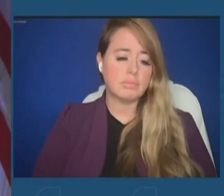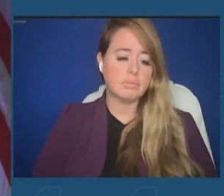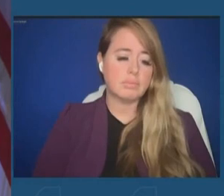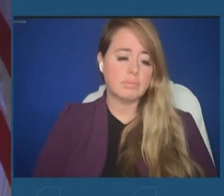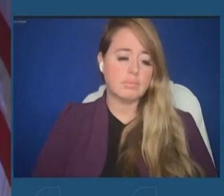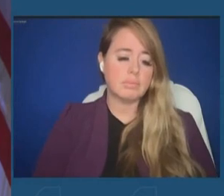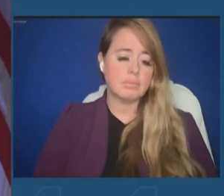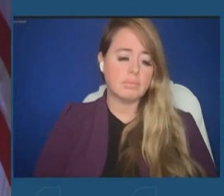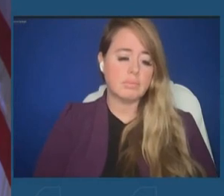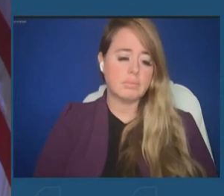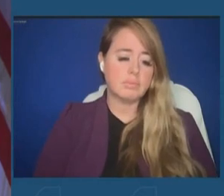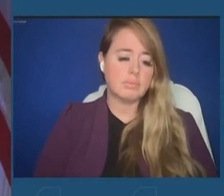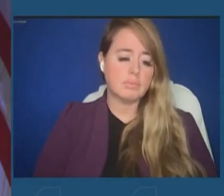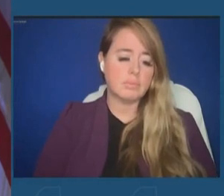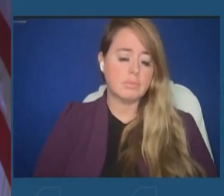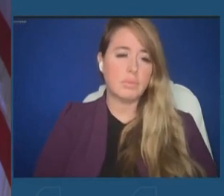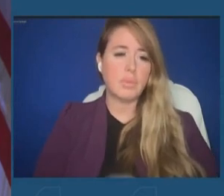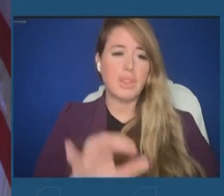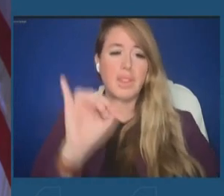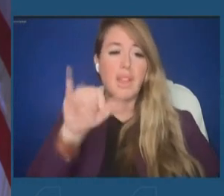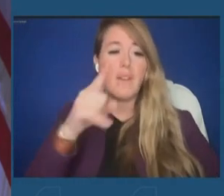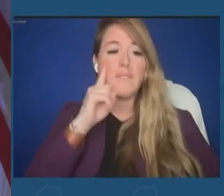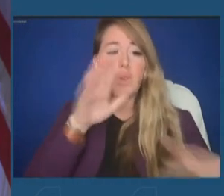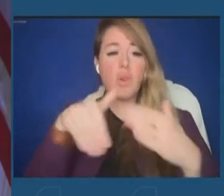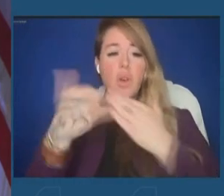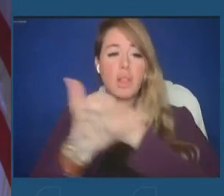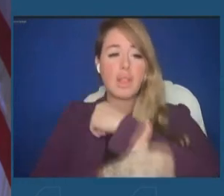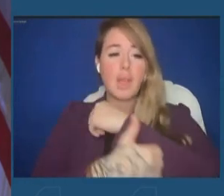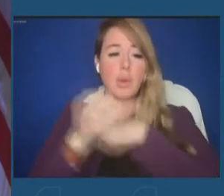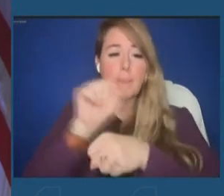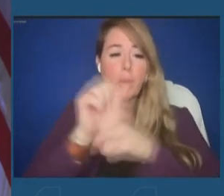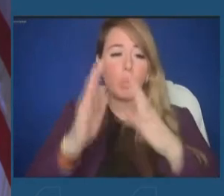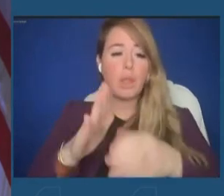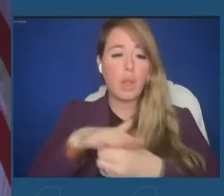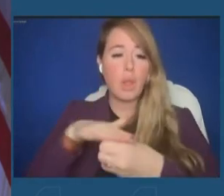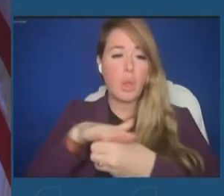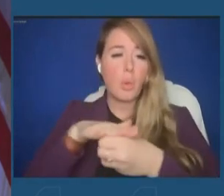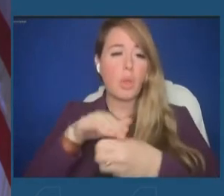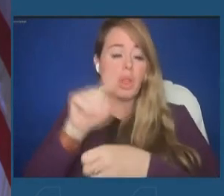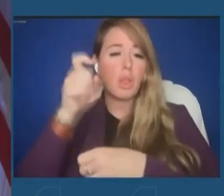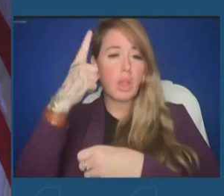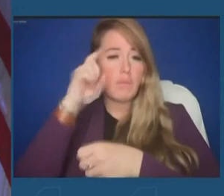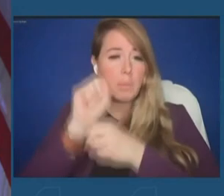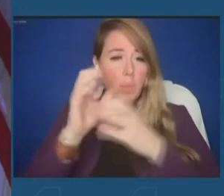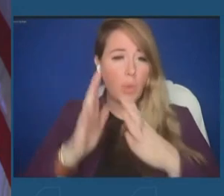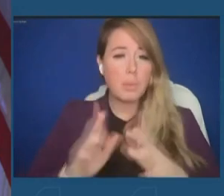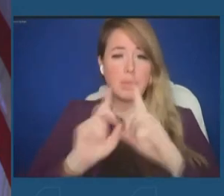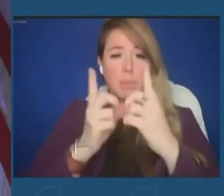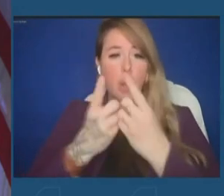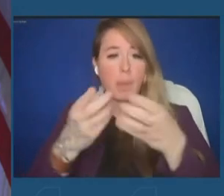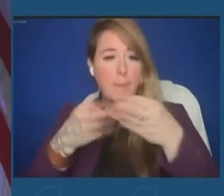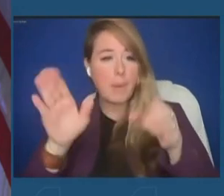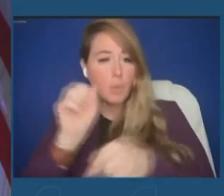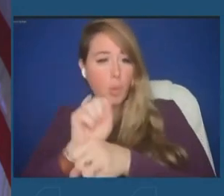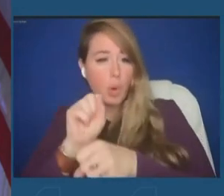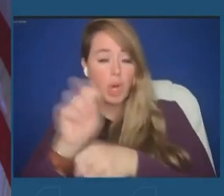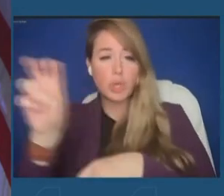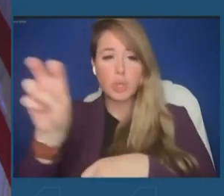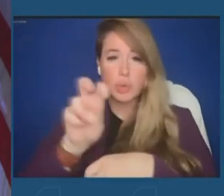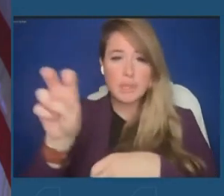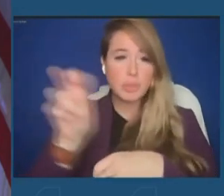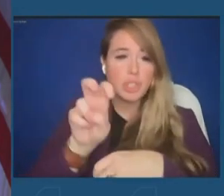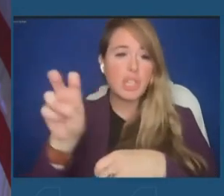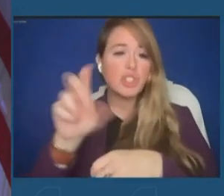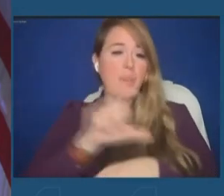And to all county employees, local government employees, departments of public work, transportation,